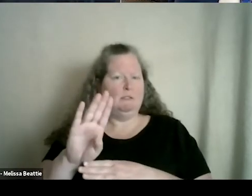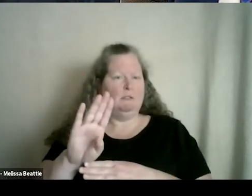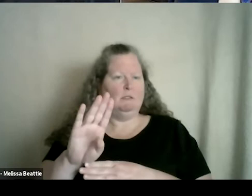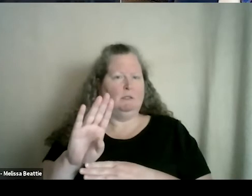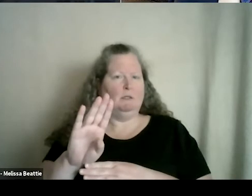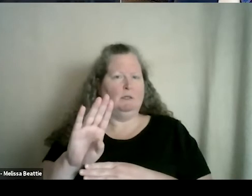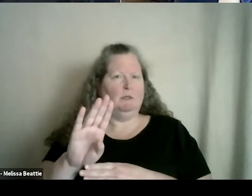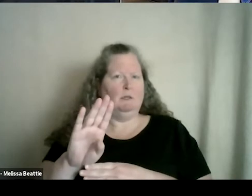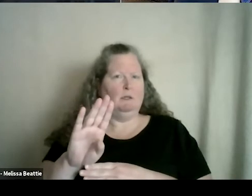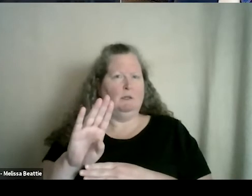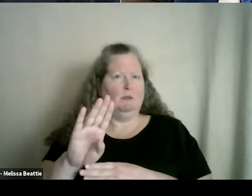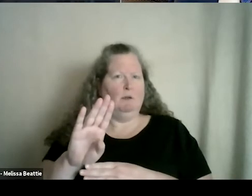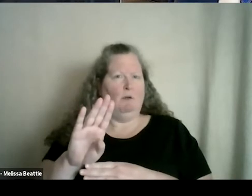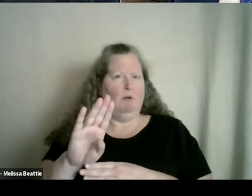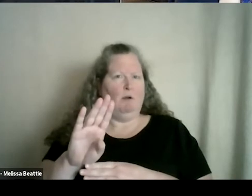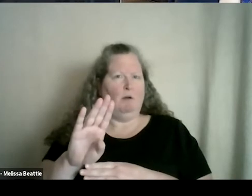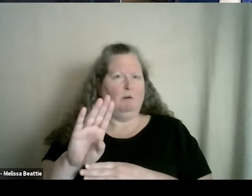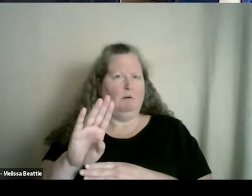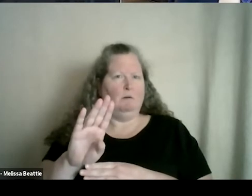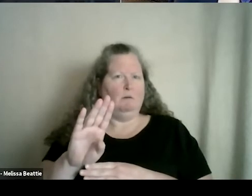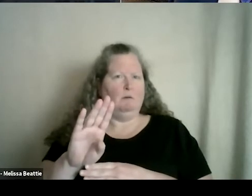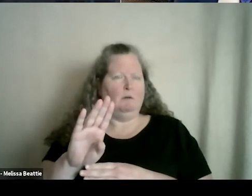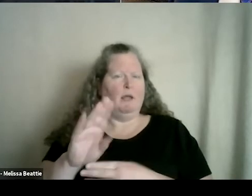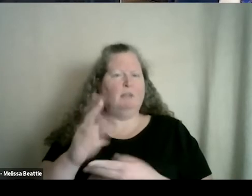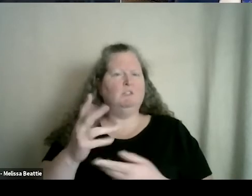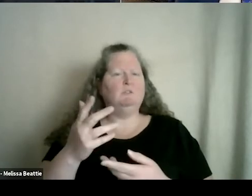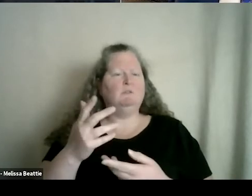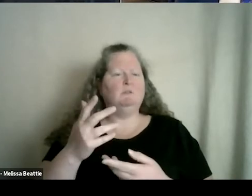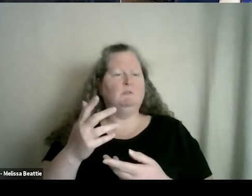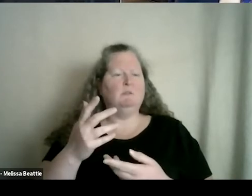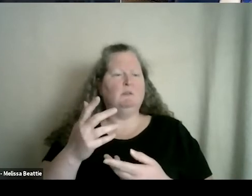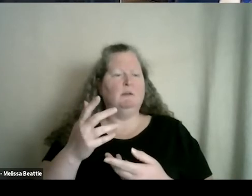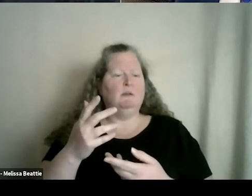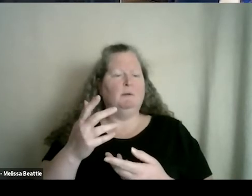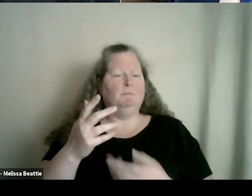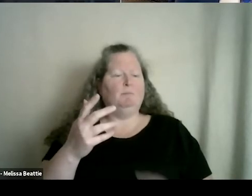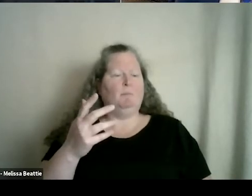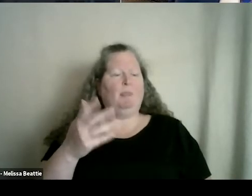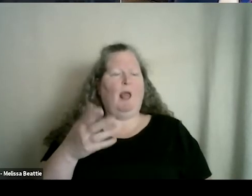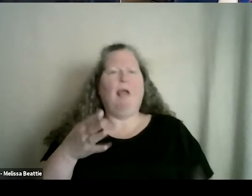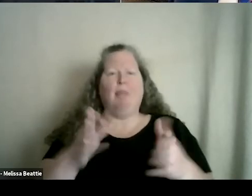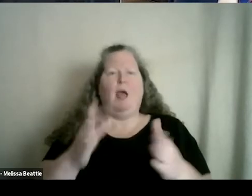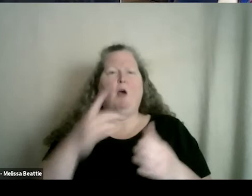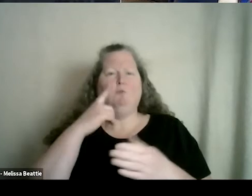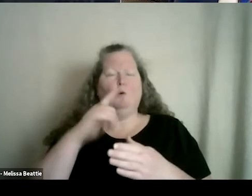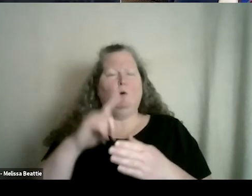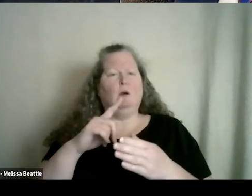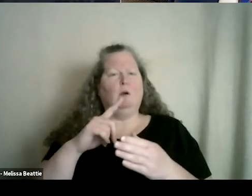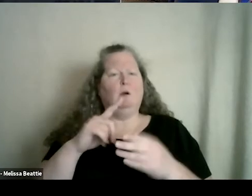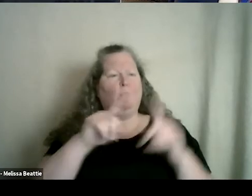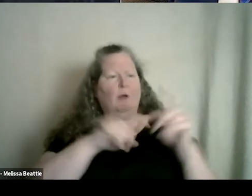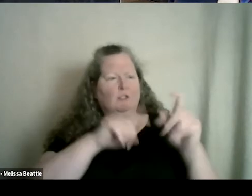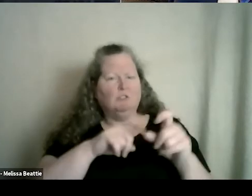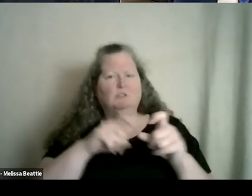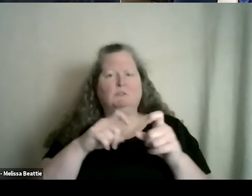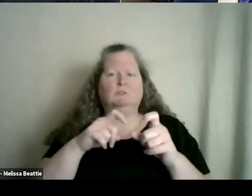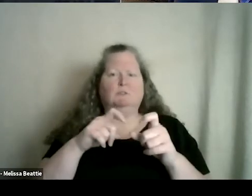view, because it is informal, it opens the ground to questions, and it makes it personal, because you can have,